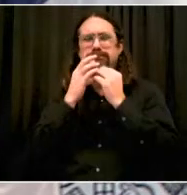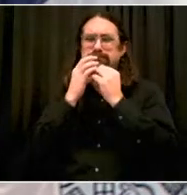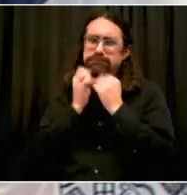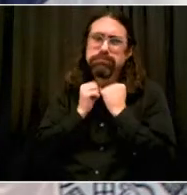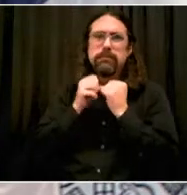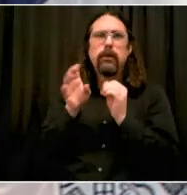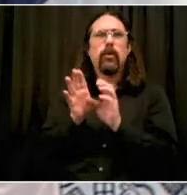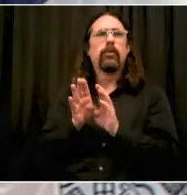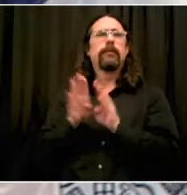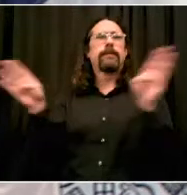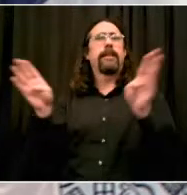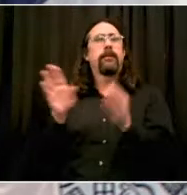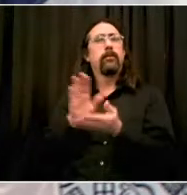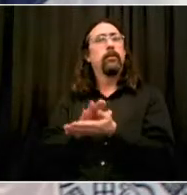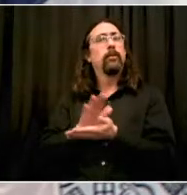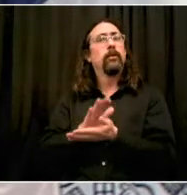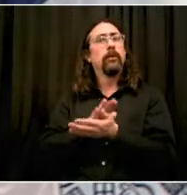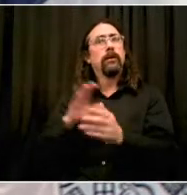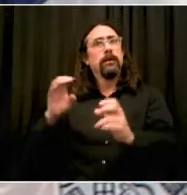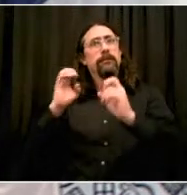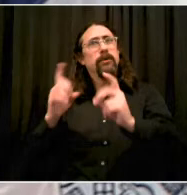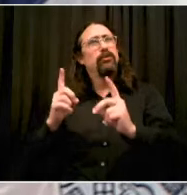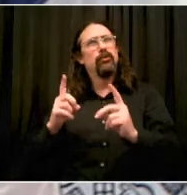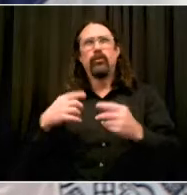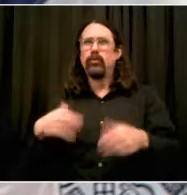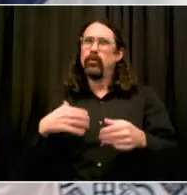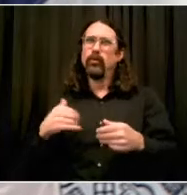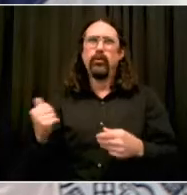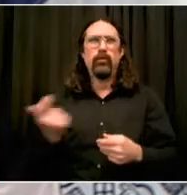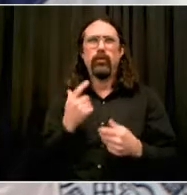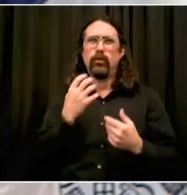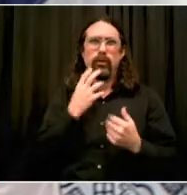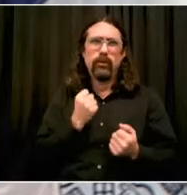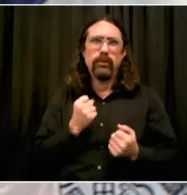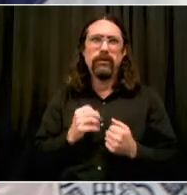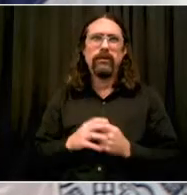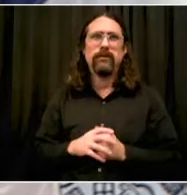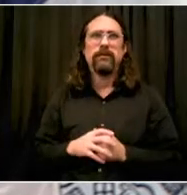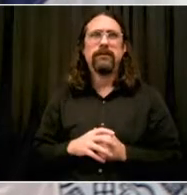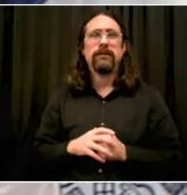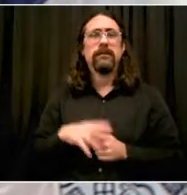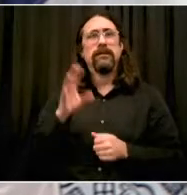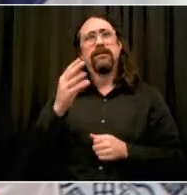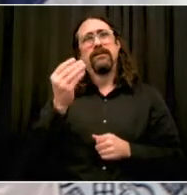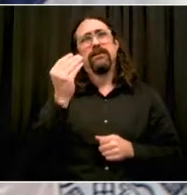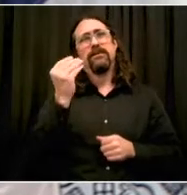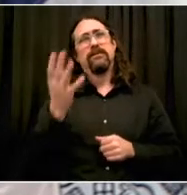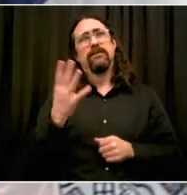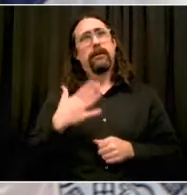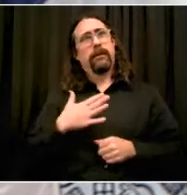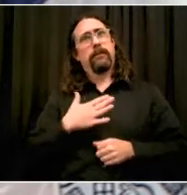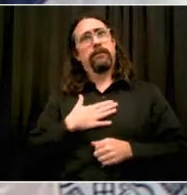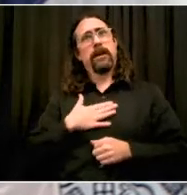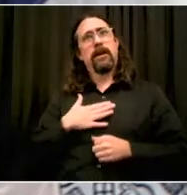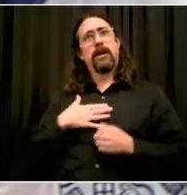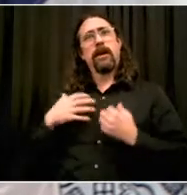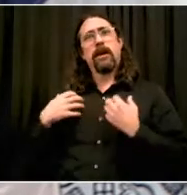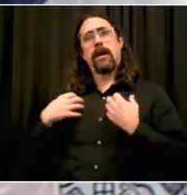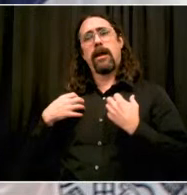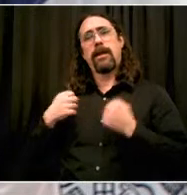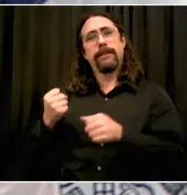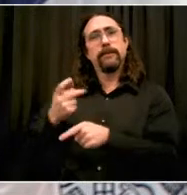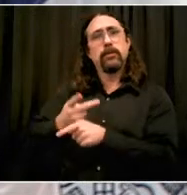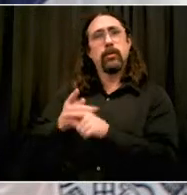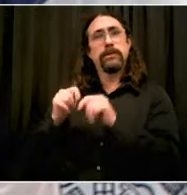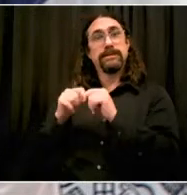the whole conversation has been filled with that natural tension that we've followed